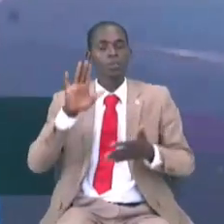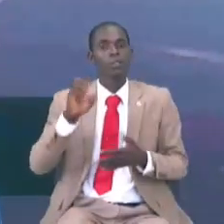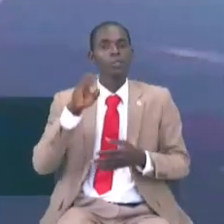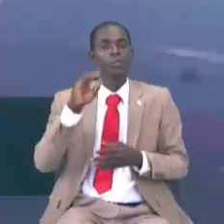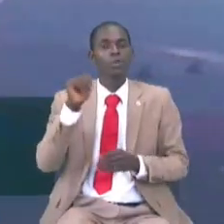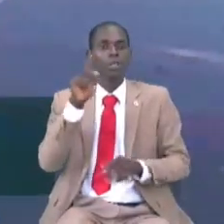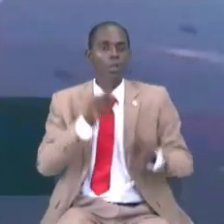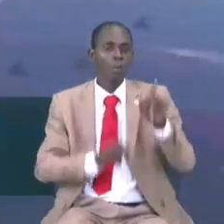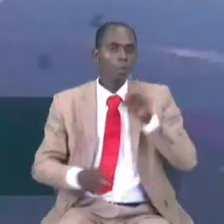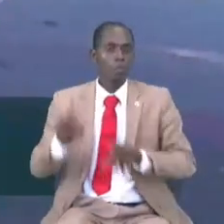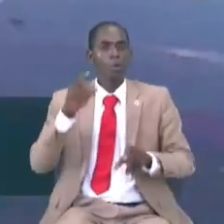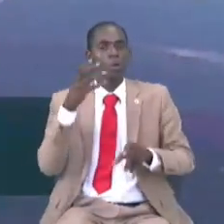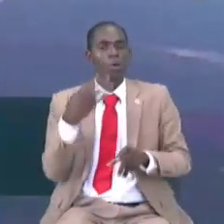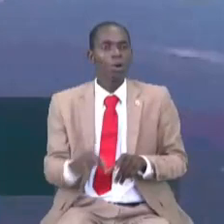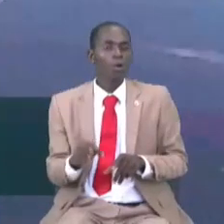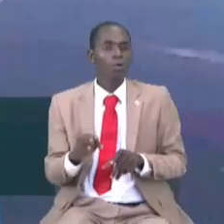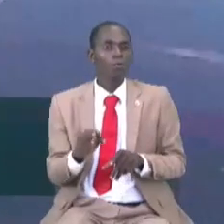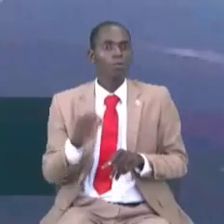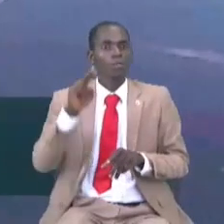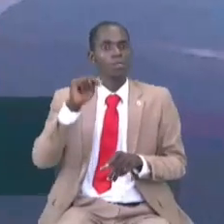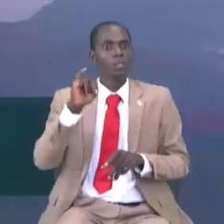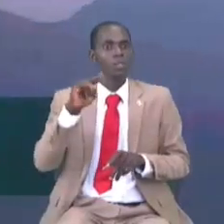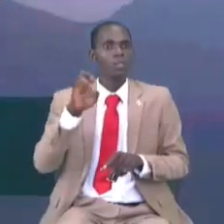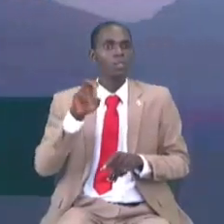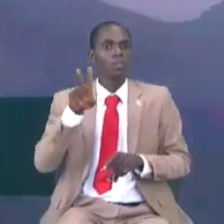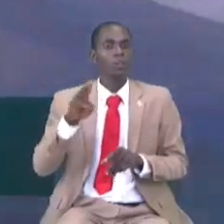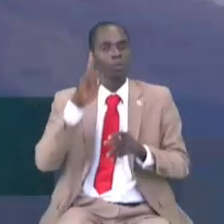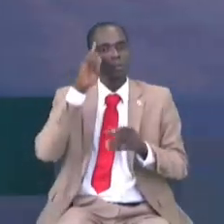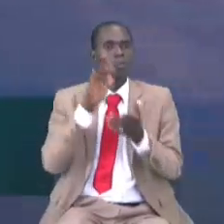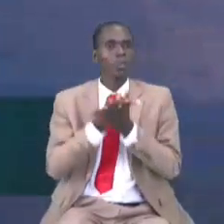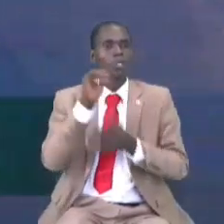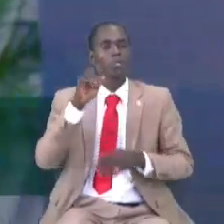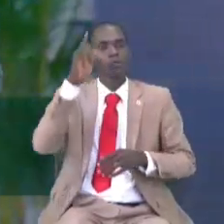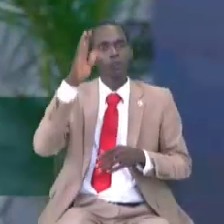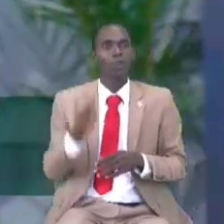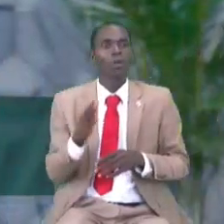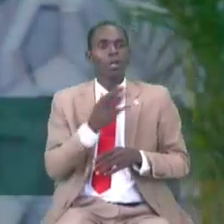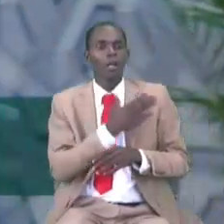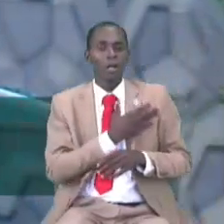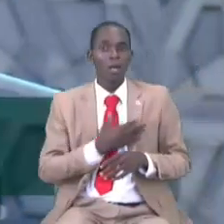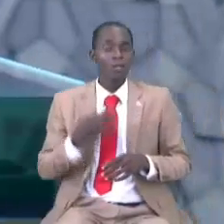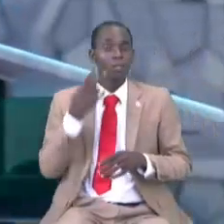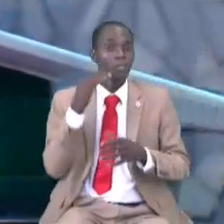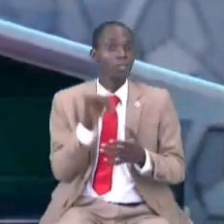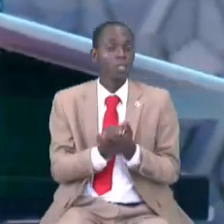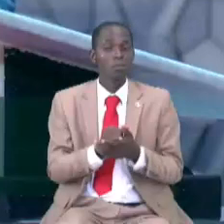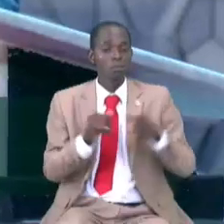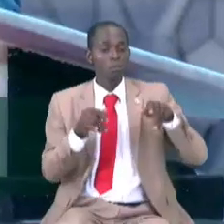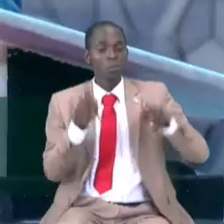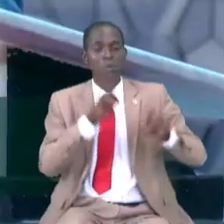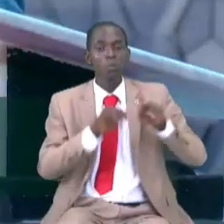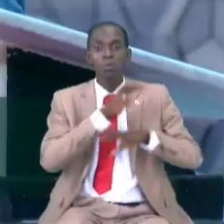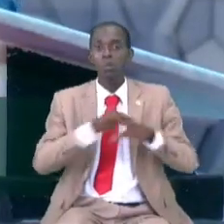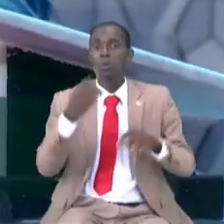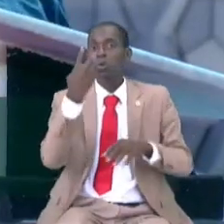They didn't only believe Jonah, they believed the God who had sent